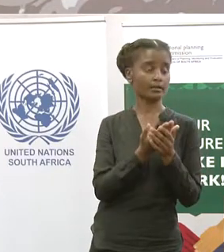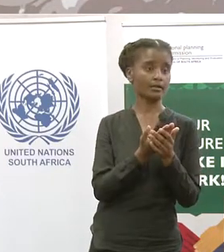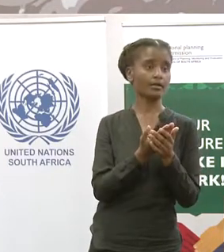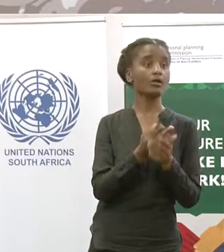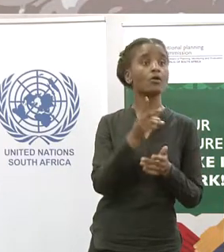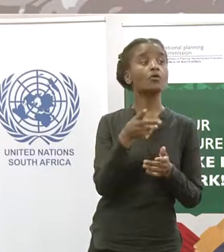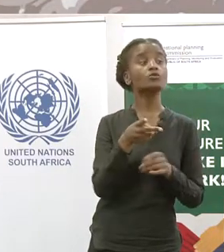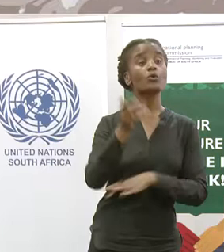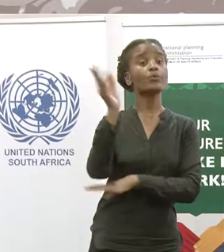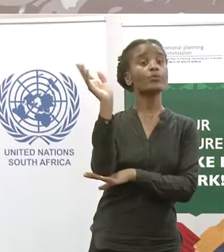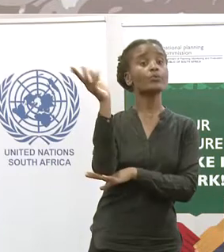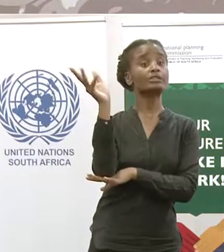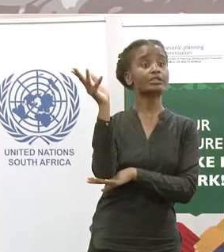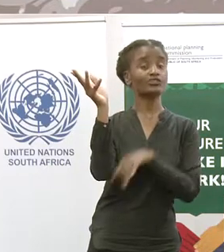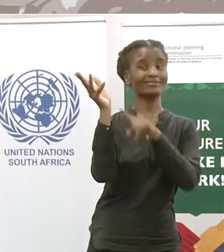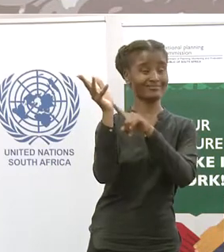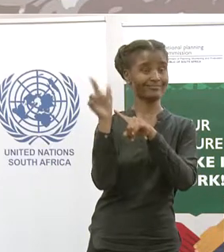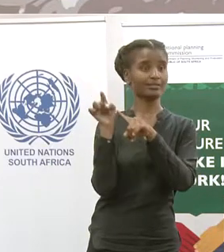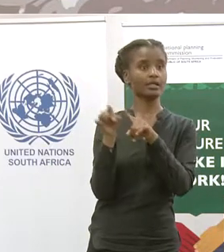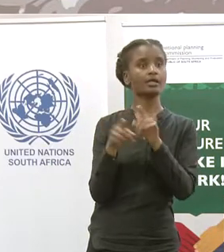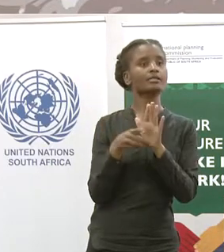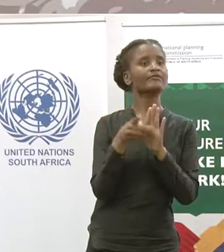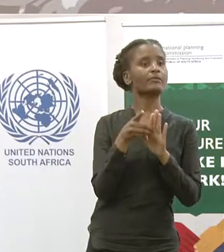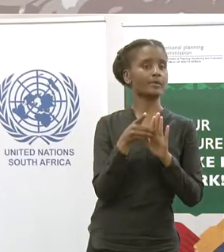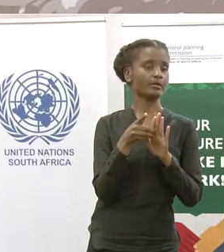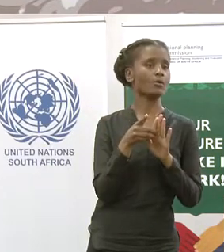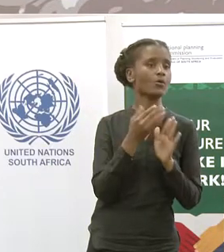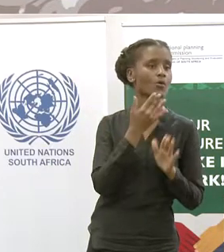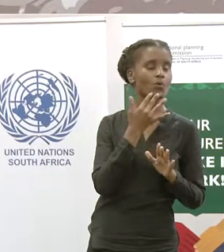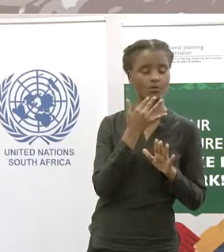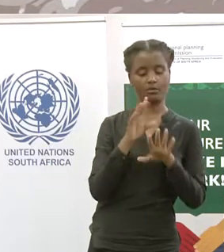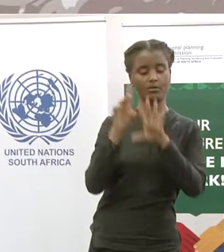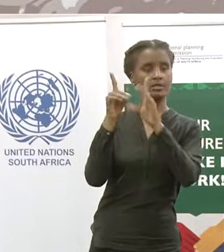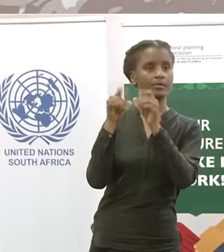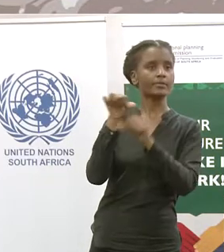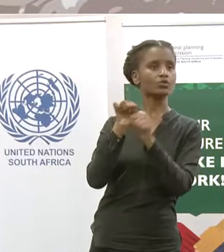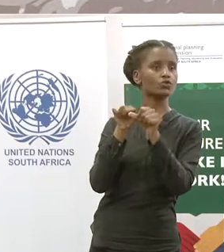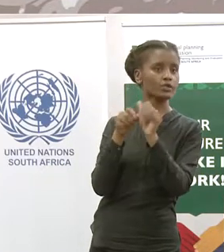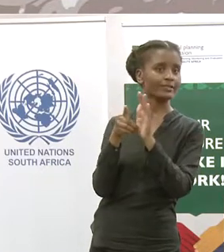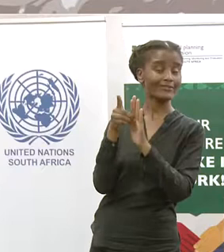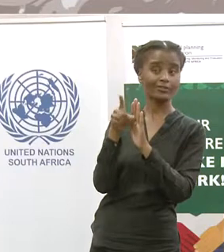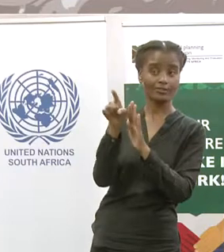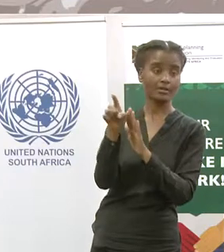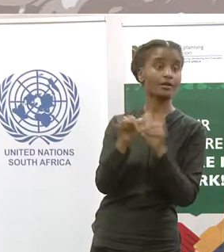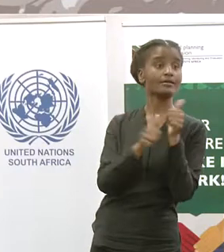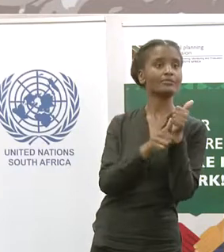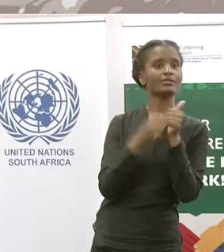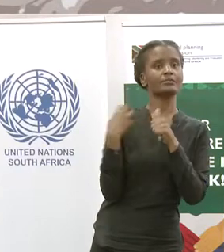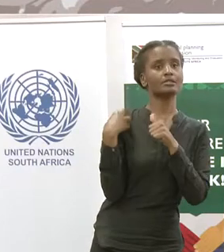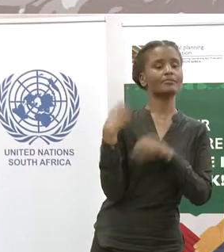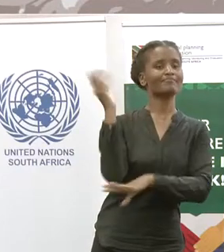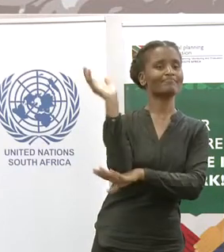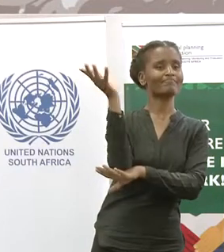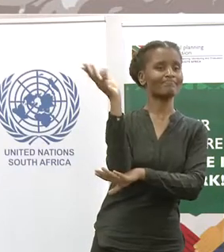has been presented, that has been developed by the Department of Social Development and will be presented by Deputy Minister at a